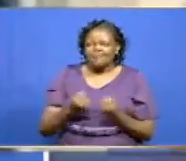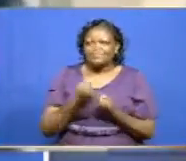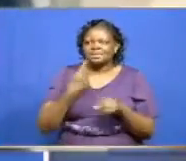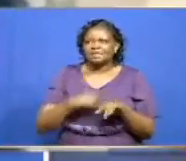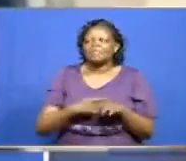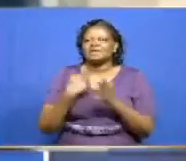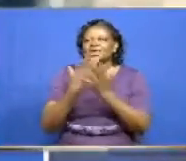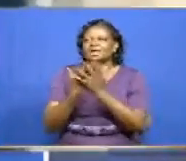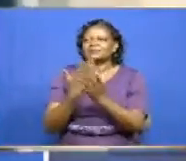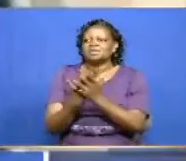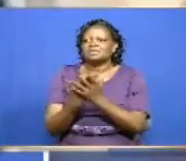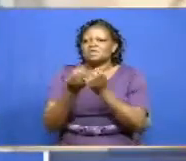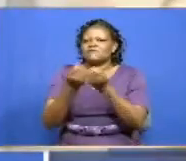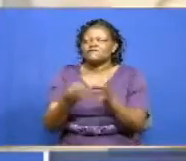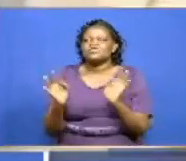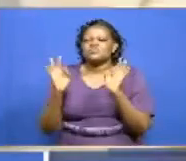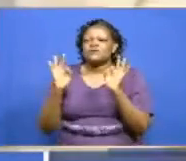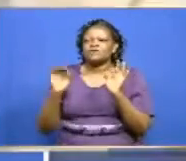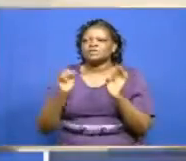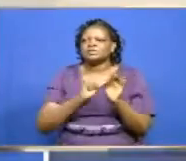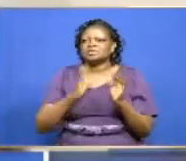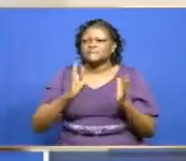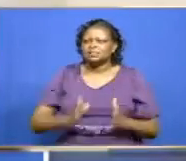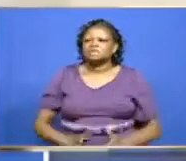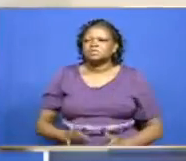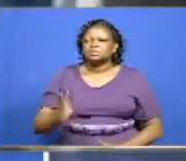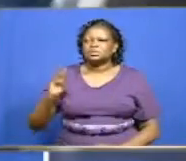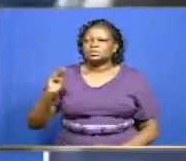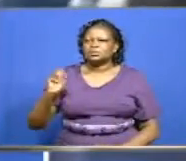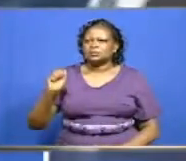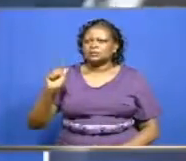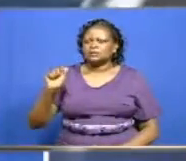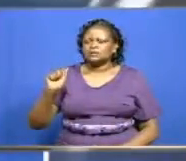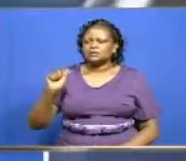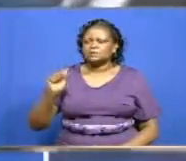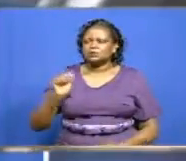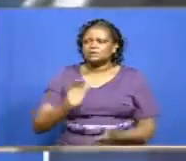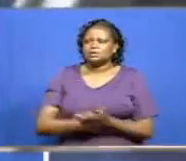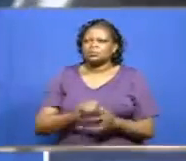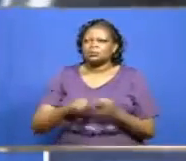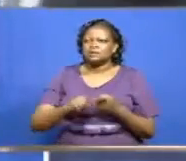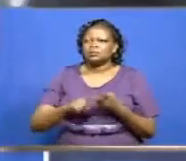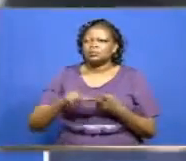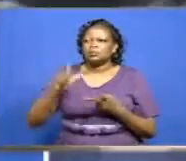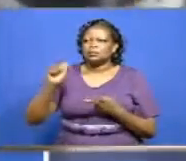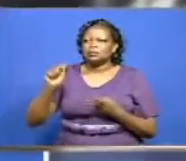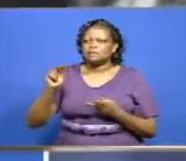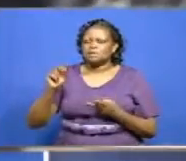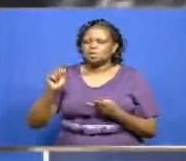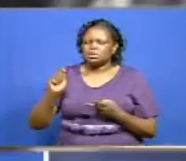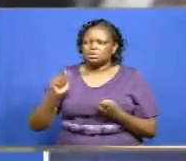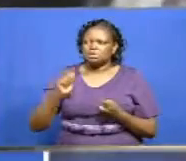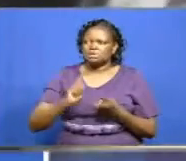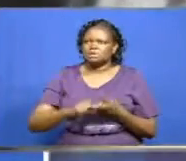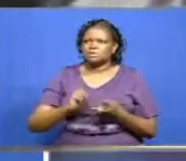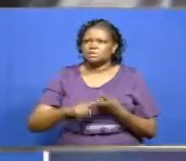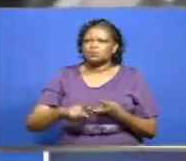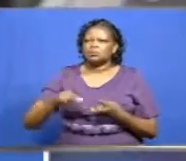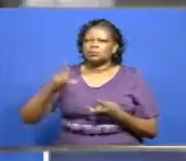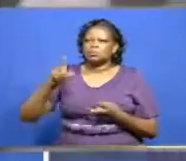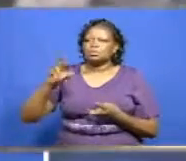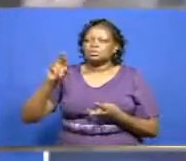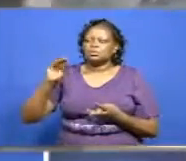arrest and release of Senators Cleophas Malala of Kakamega, Christopher Langat of Bomet, and Stephen Lelengwe